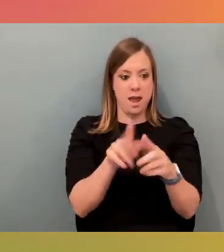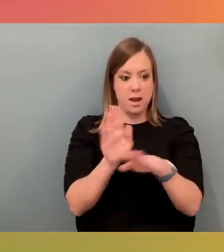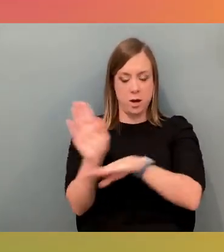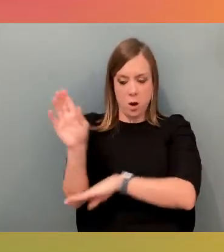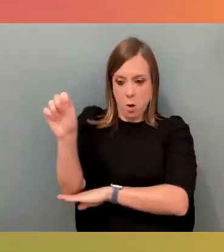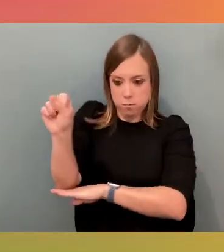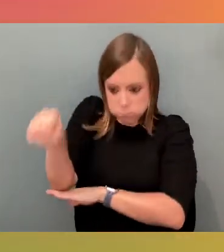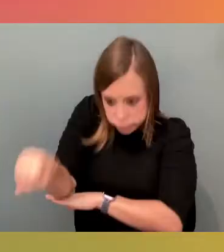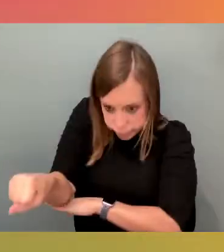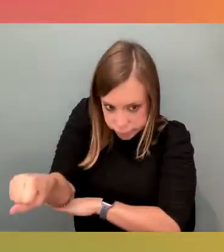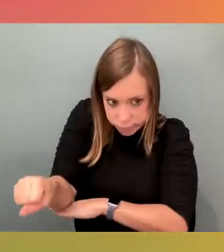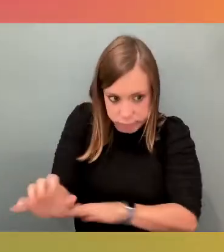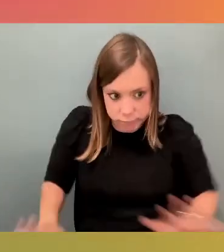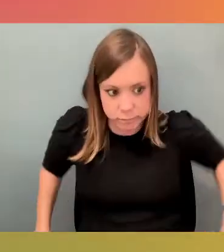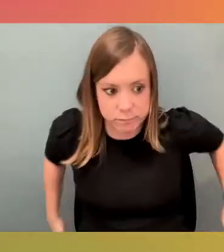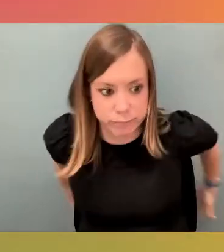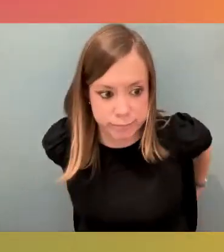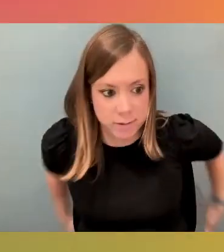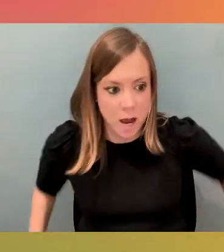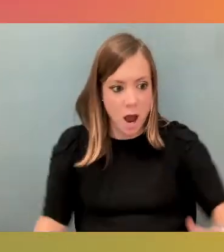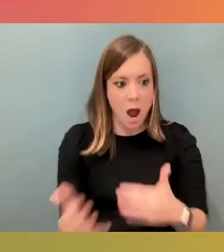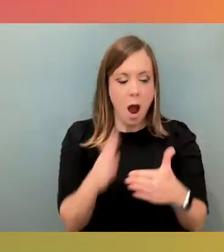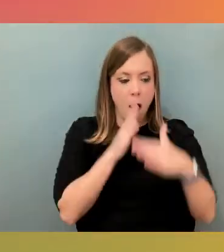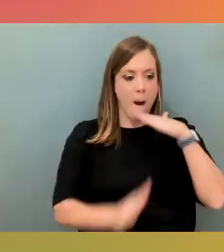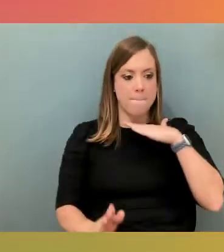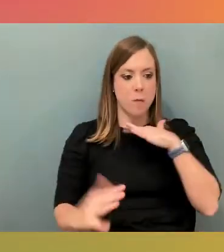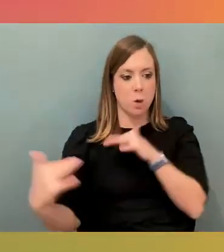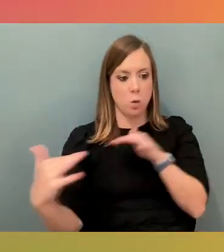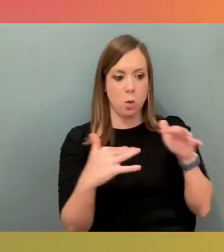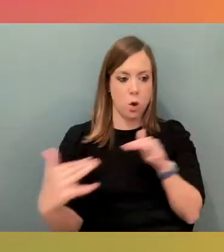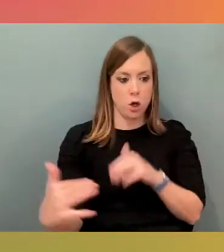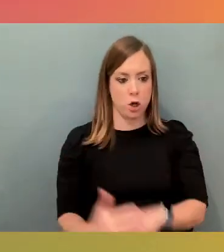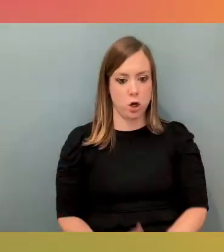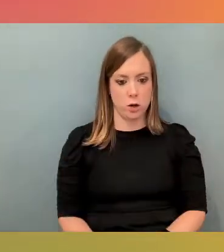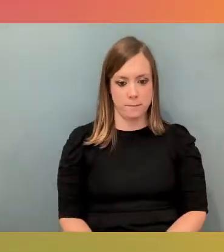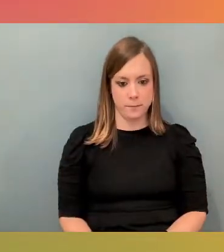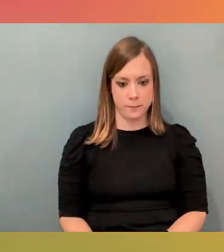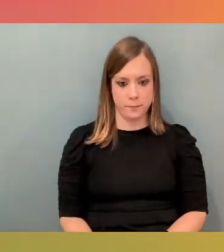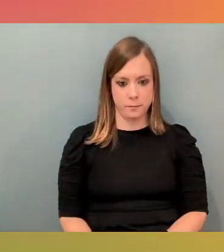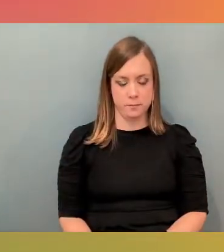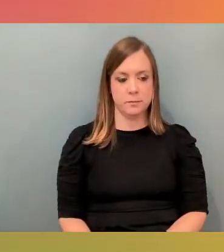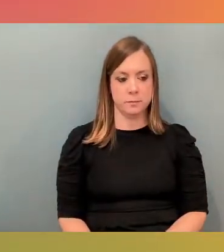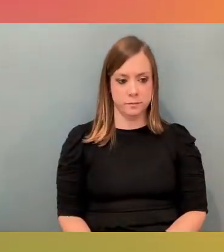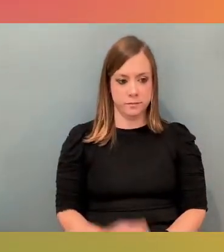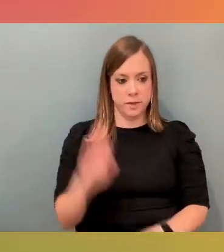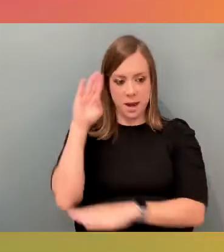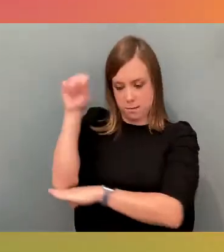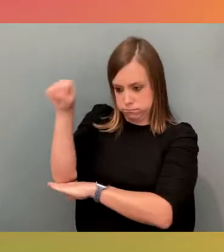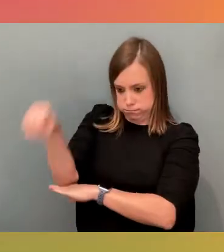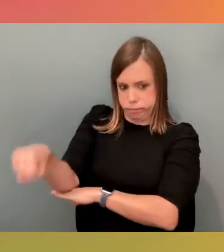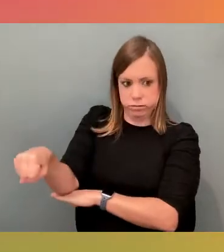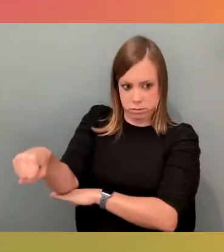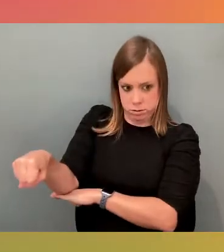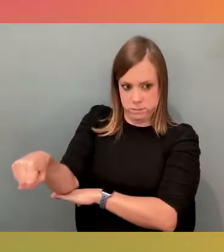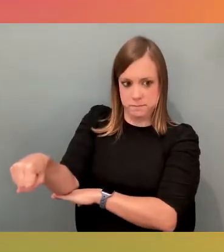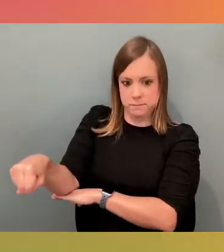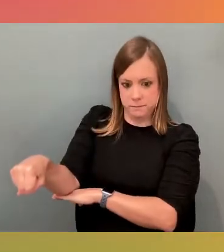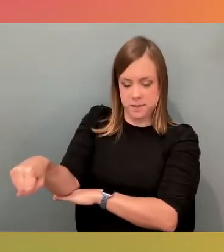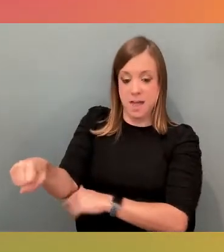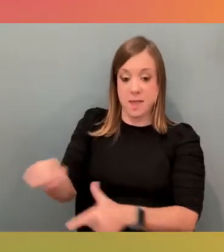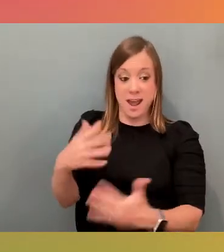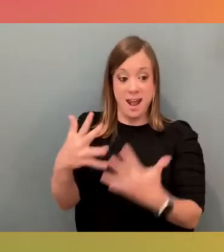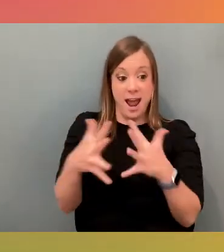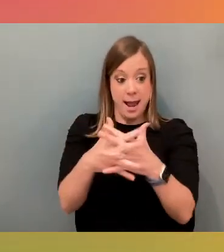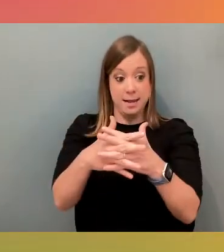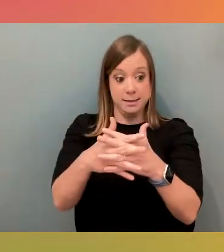warrior. So right shoulder comes to the inside of the right knee, crown of the head reaches down, clasped hands reach up and